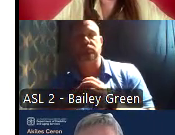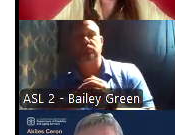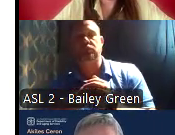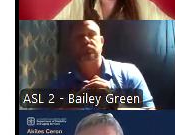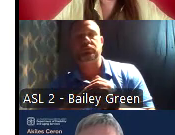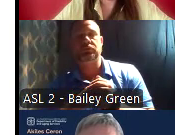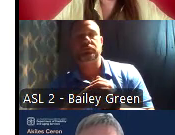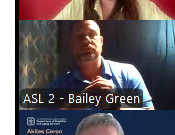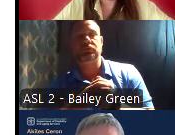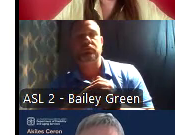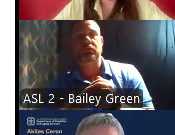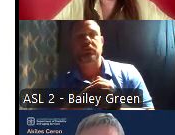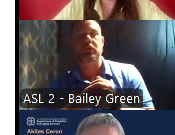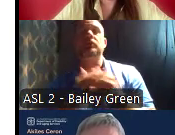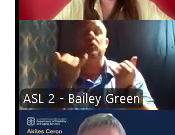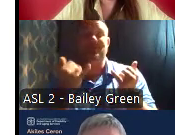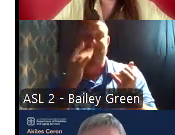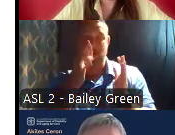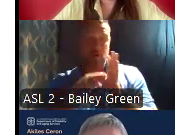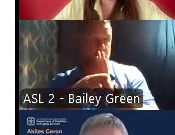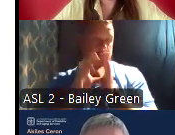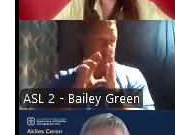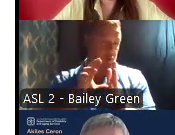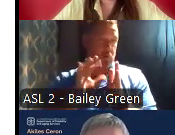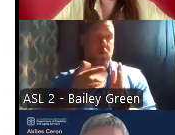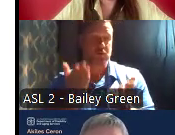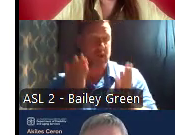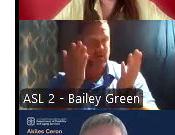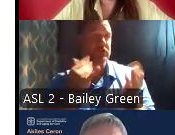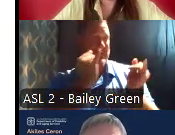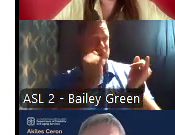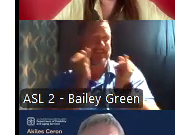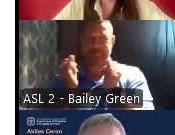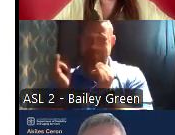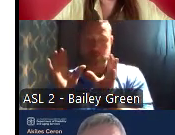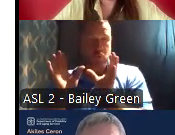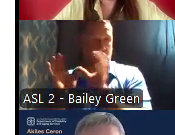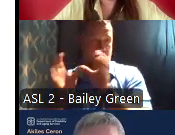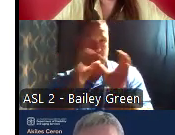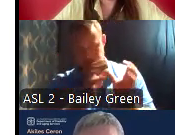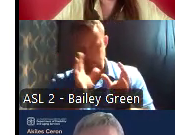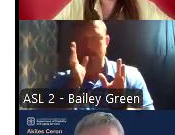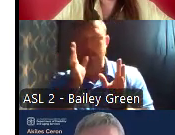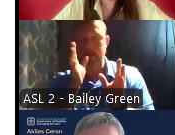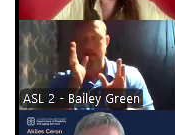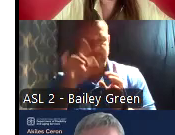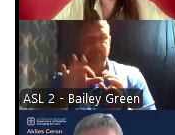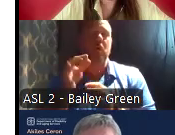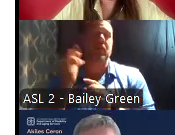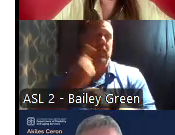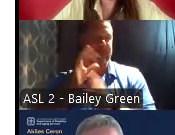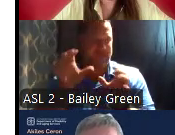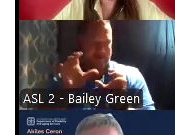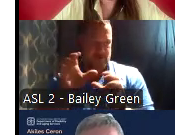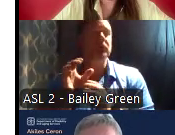will be reviewing the recommendations that our individual subcommittees have come up with for the MPA Day of Action. We're